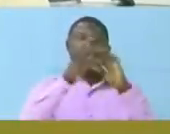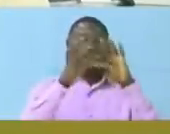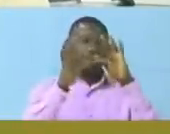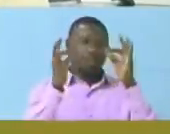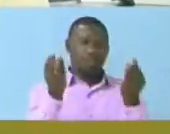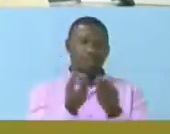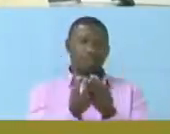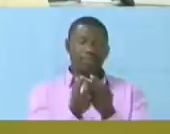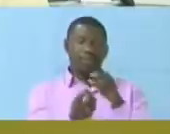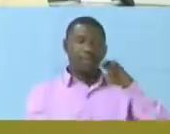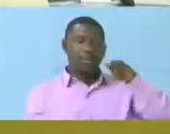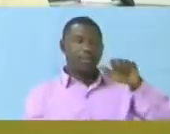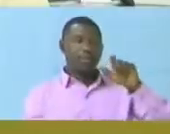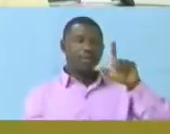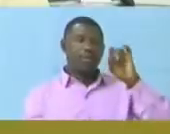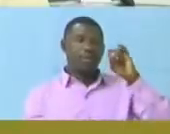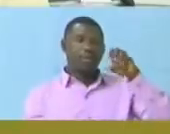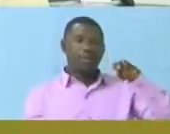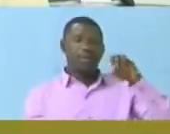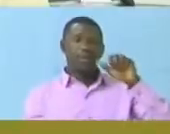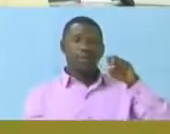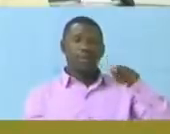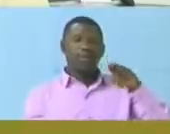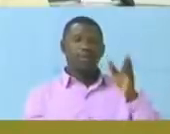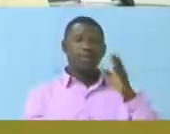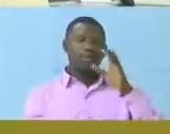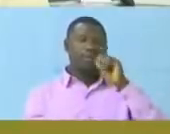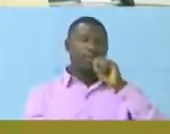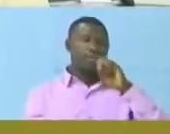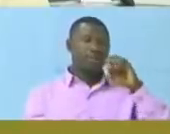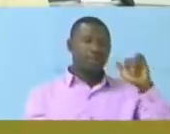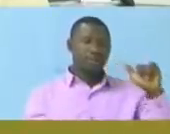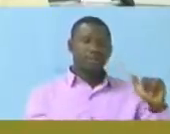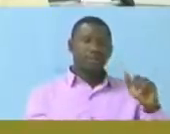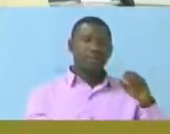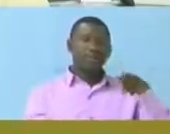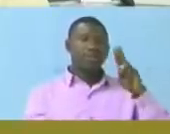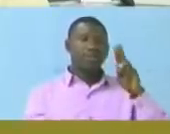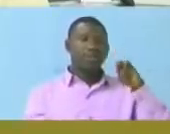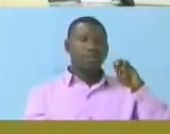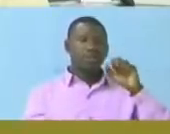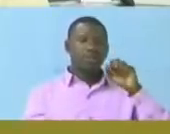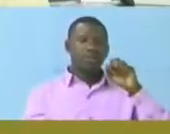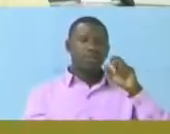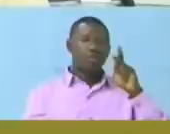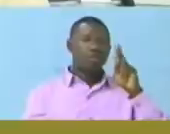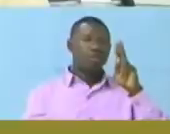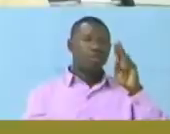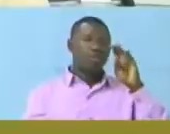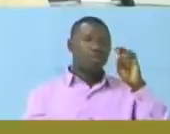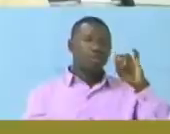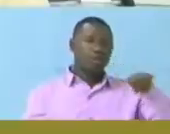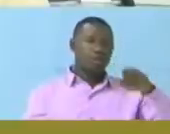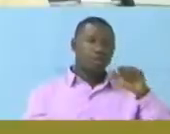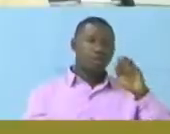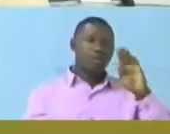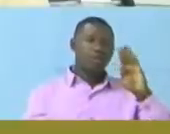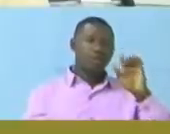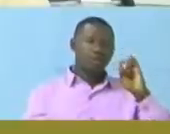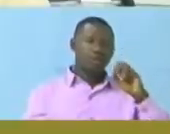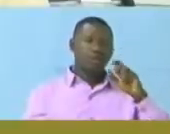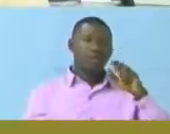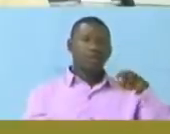Malamin Sise. Malamin Sise. Umu Kujabi. Umu Kujabi. YANKUBA SONKO. YANKUBA SONKO. Ali Jabang. Ali Jabang,